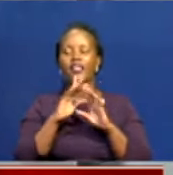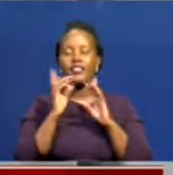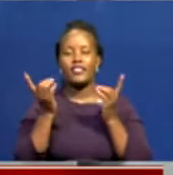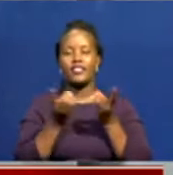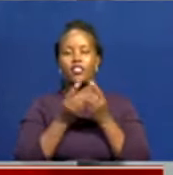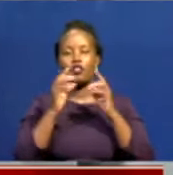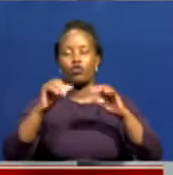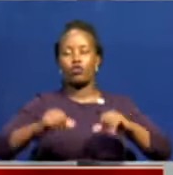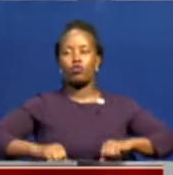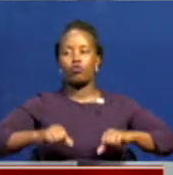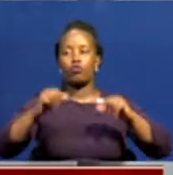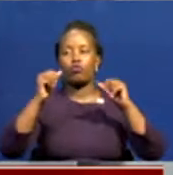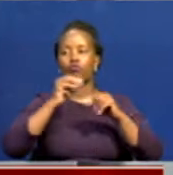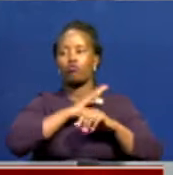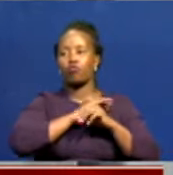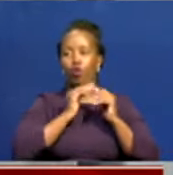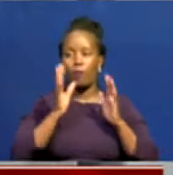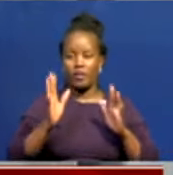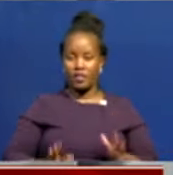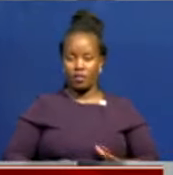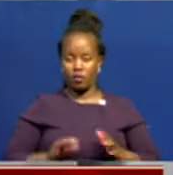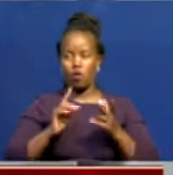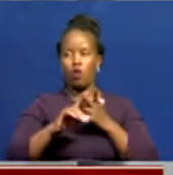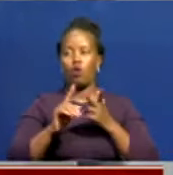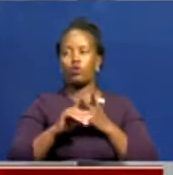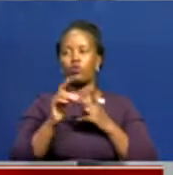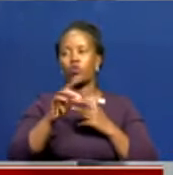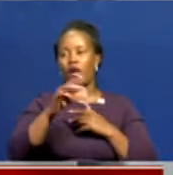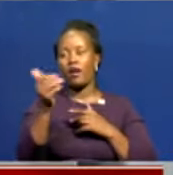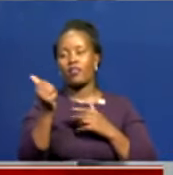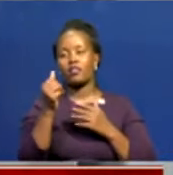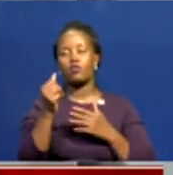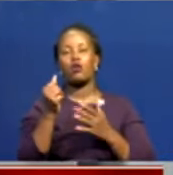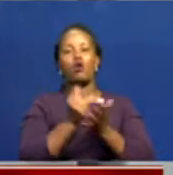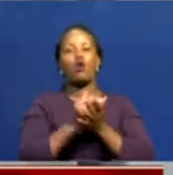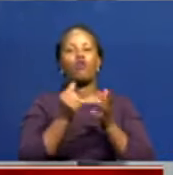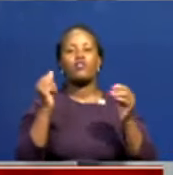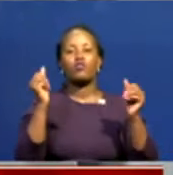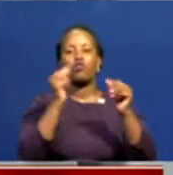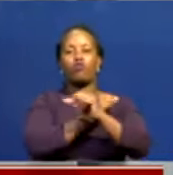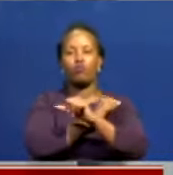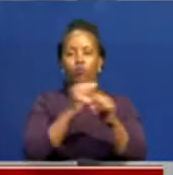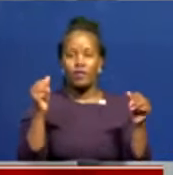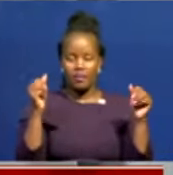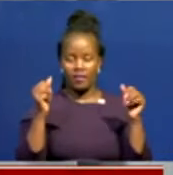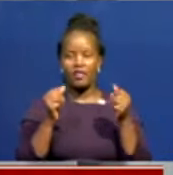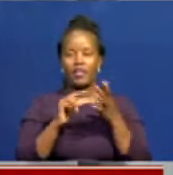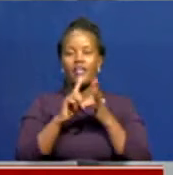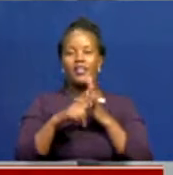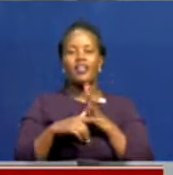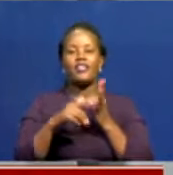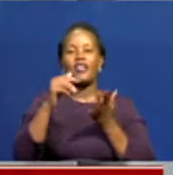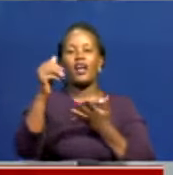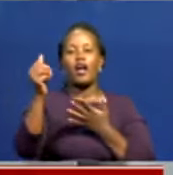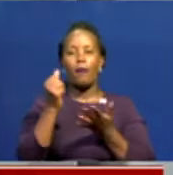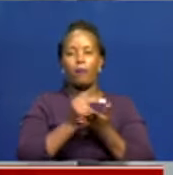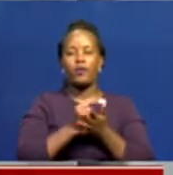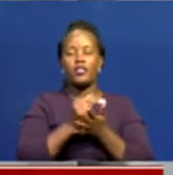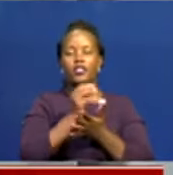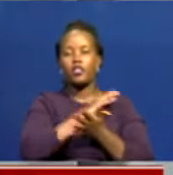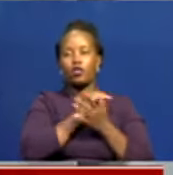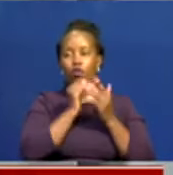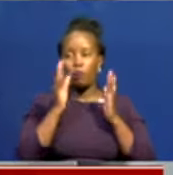was promoted to Senior District Commissioner in the Office of the President, and shortly thereafter, appointed Provincial Commissioner for